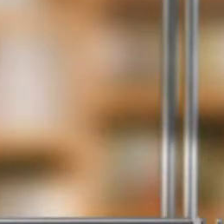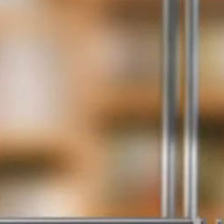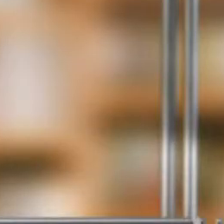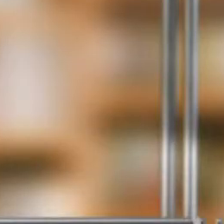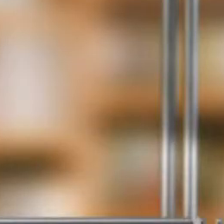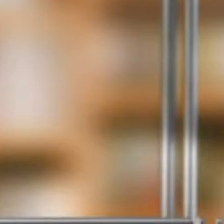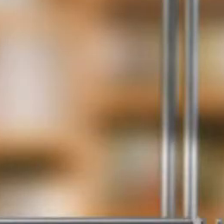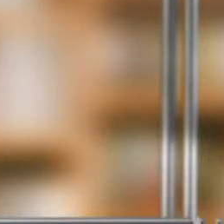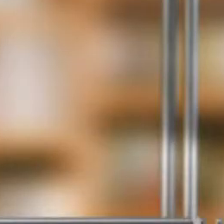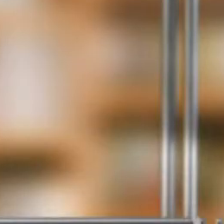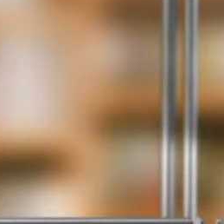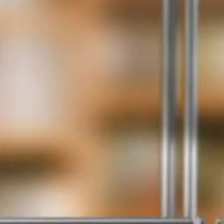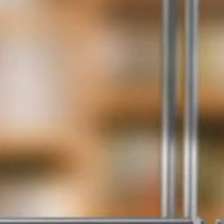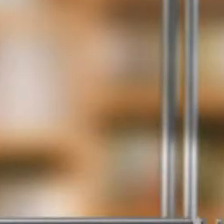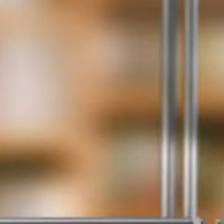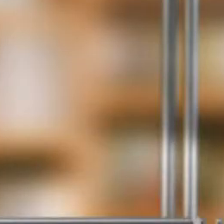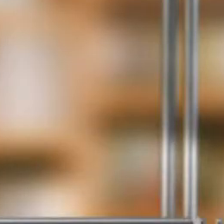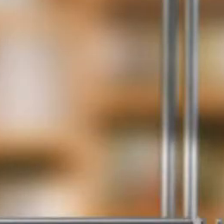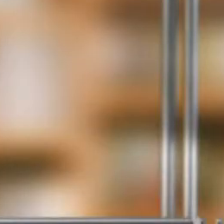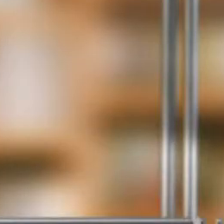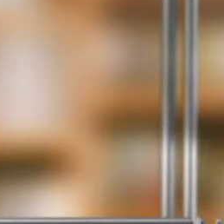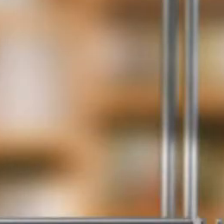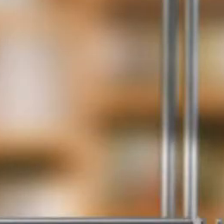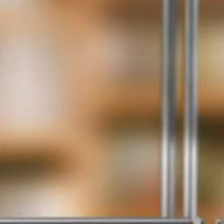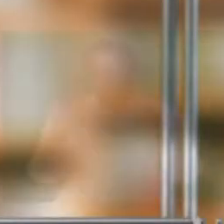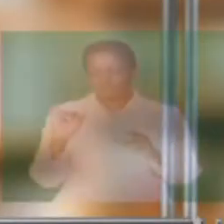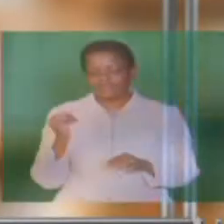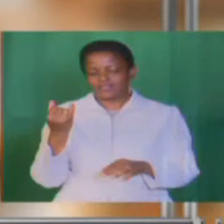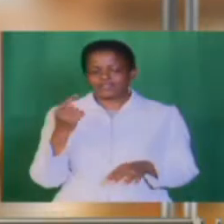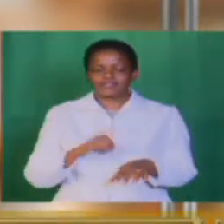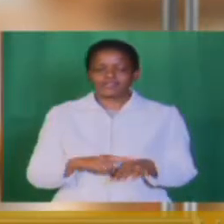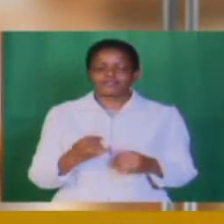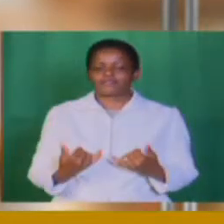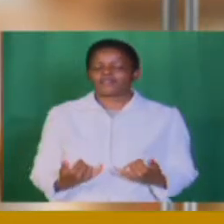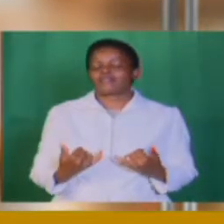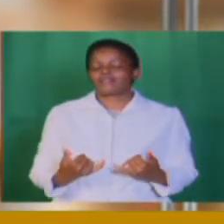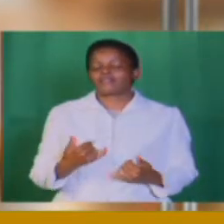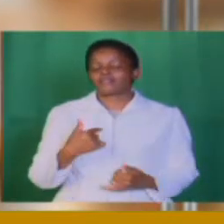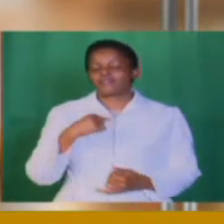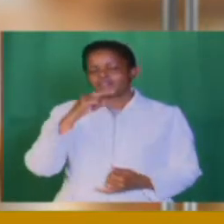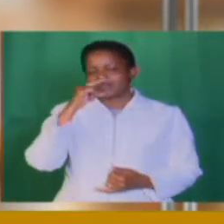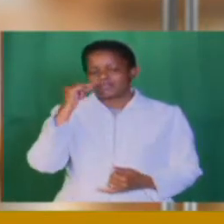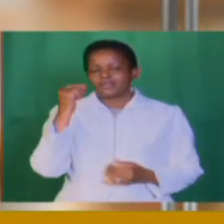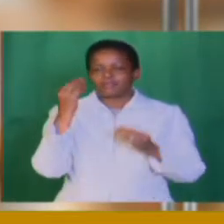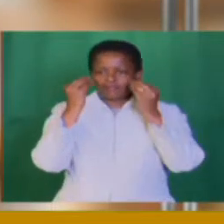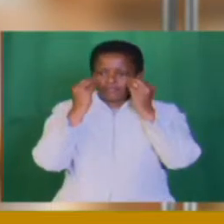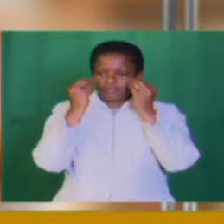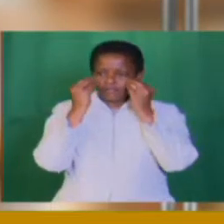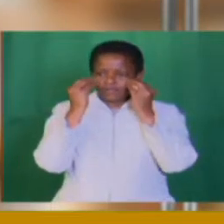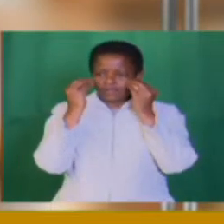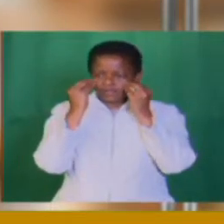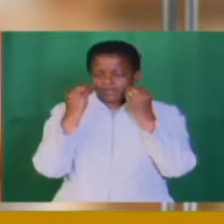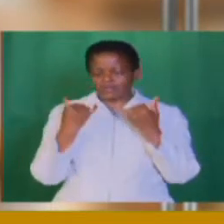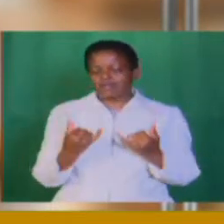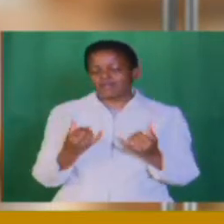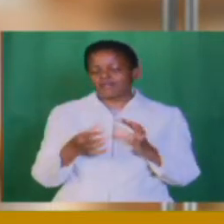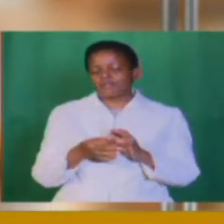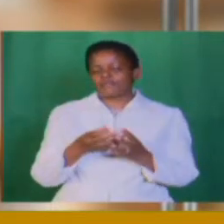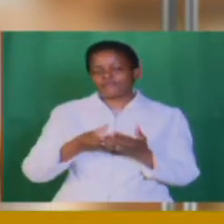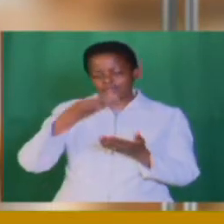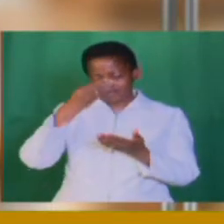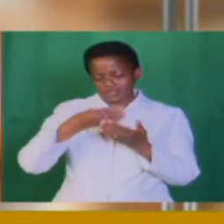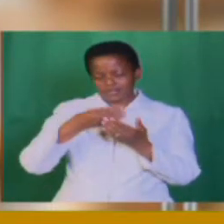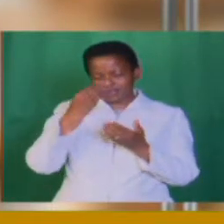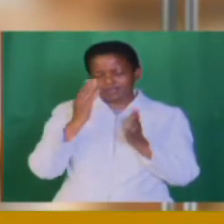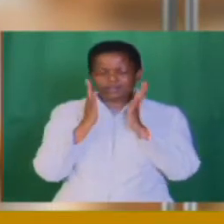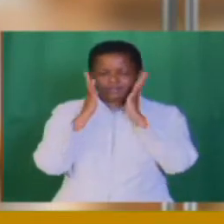Welcome back to our viewers and a very good afternoon if you have just joined us. My name is Nokwazi Dlamini and this is Home Study on